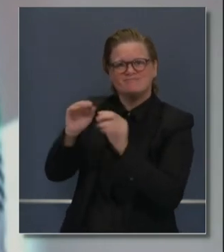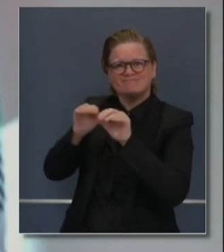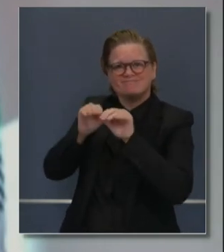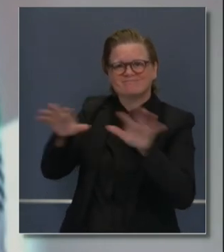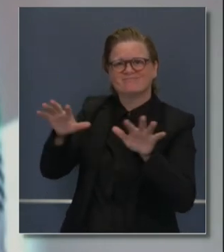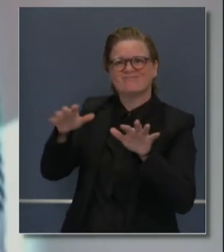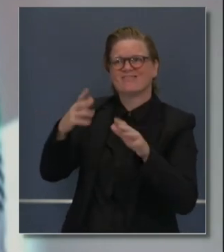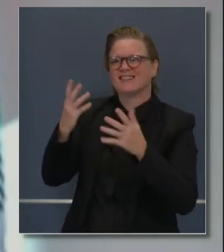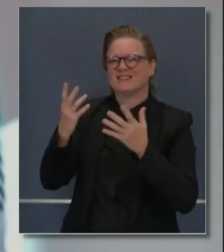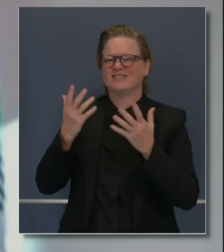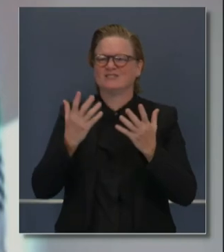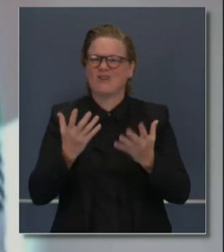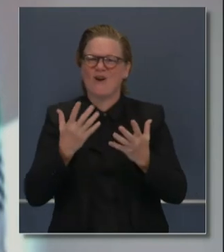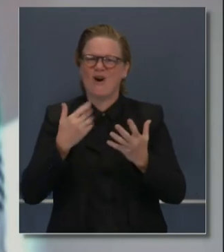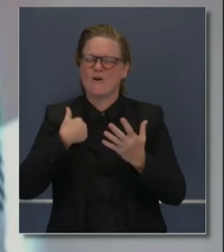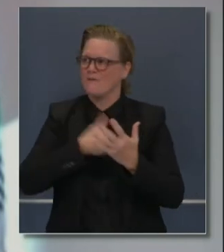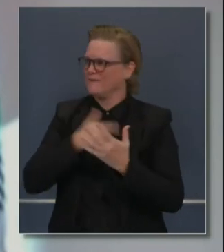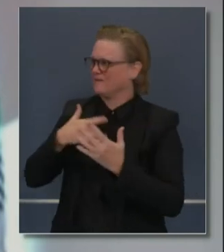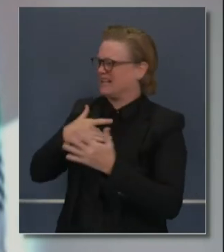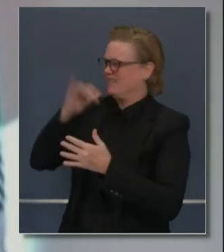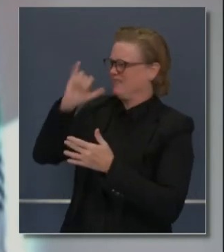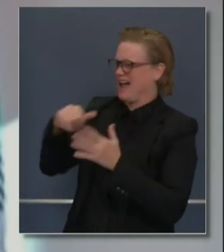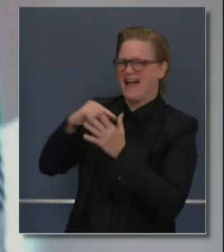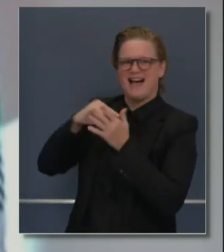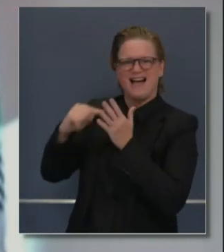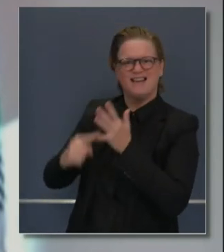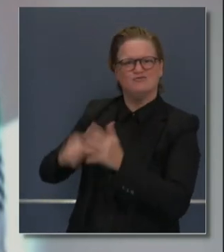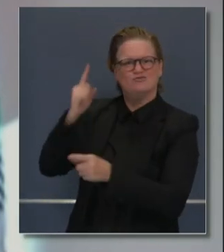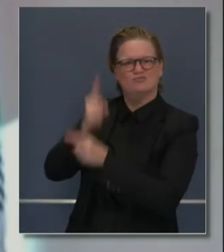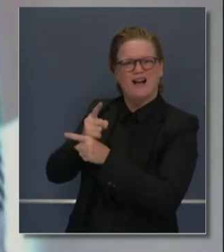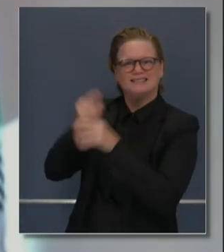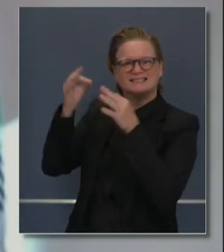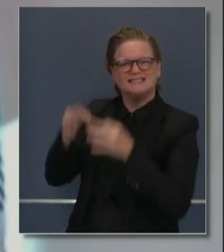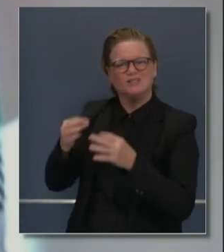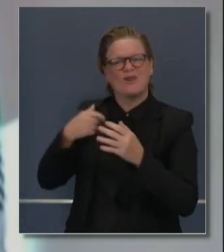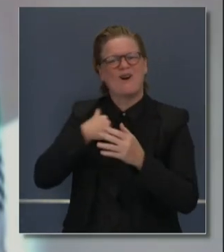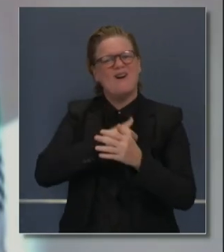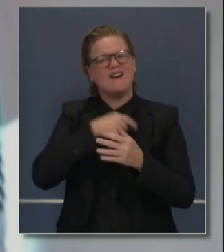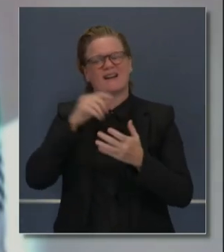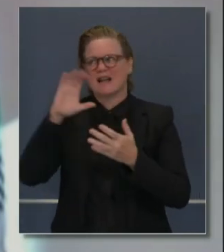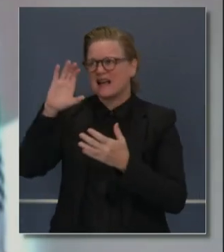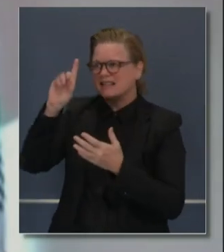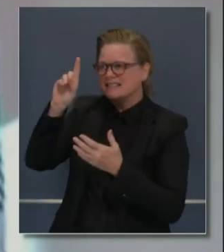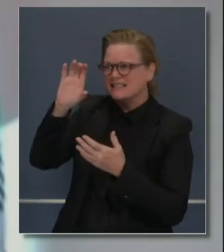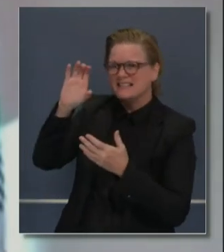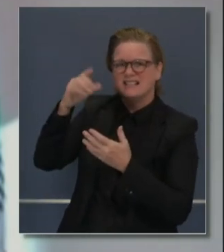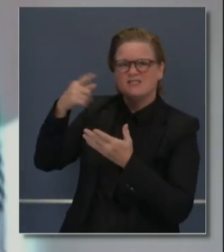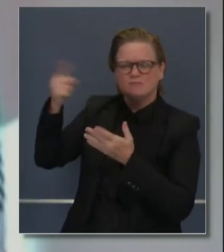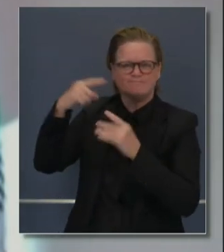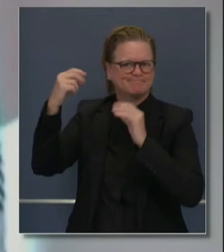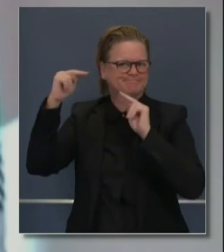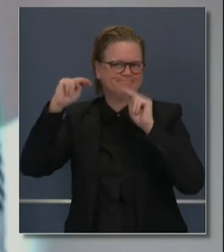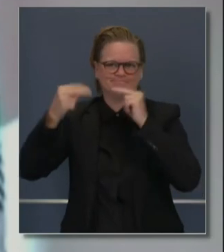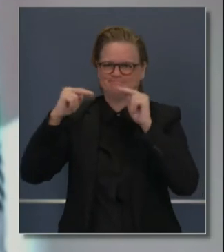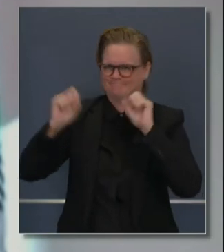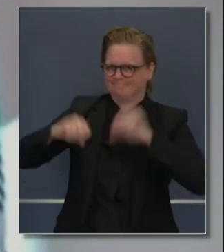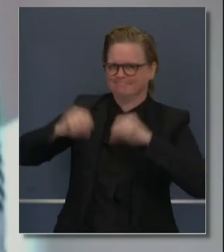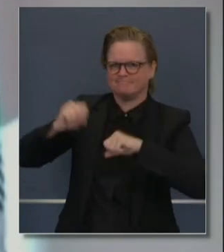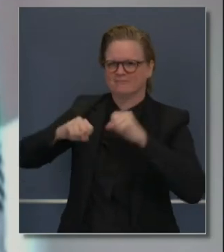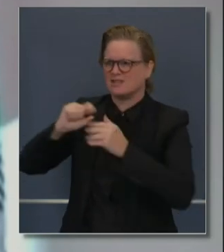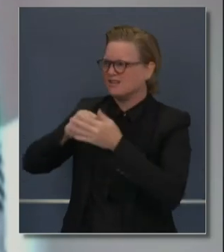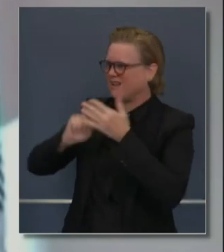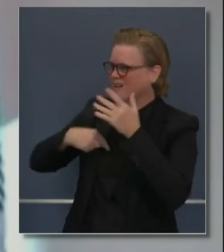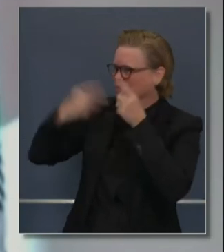to update that, working with our CDC partners and experts, we will do that. But for now, it's 14 days